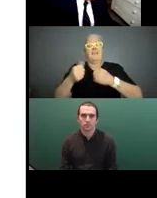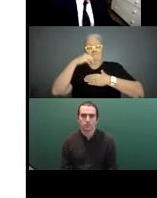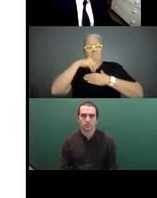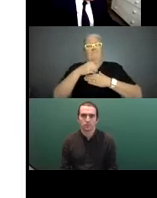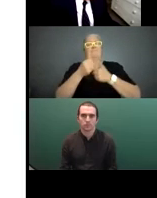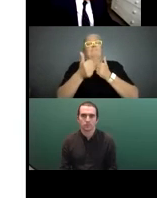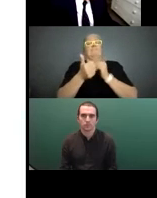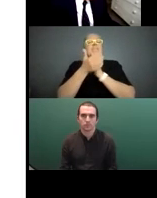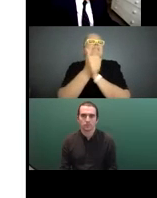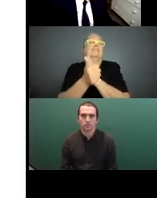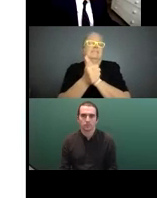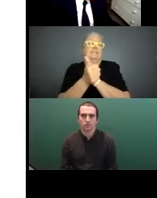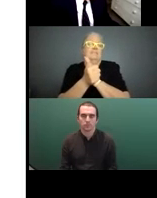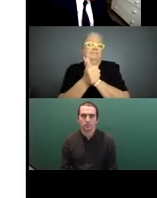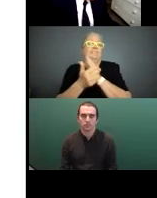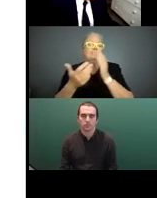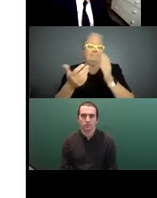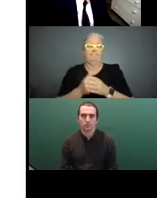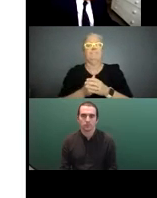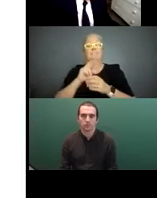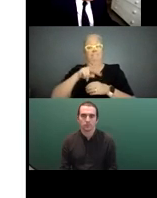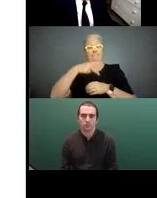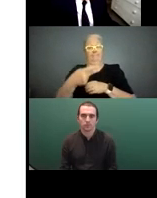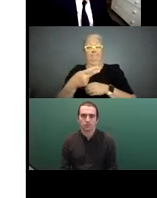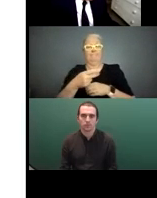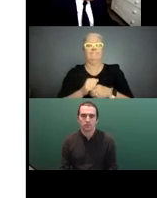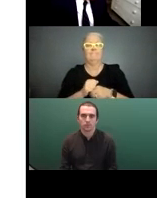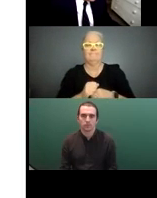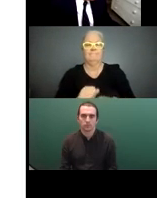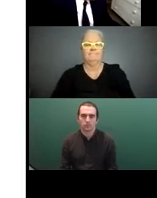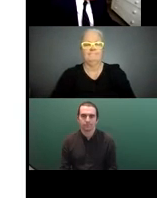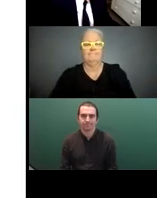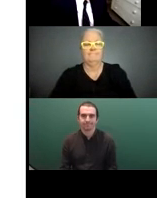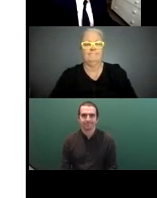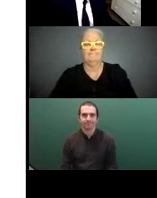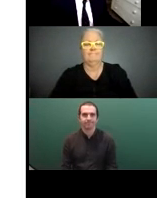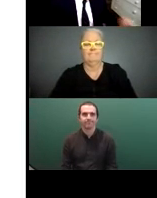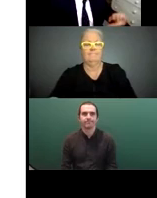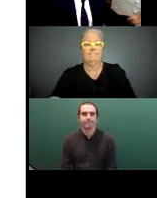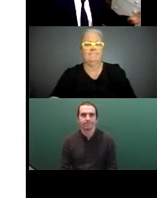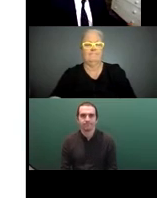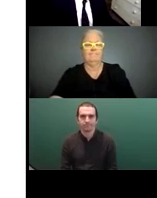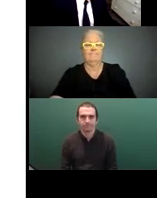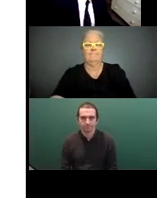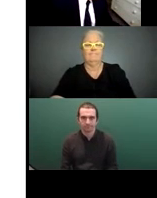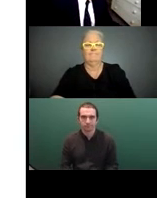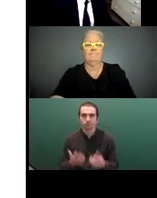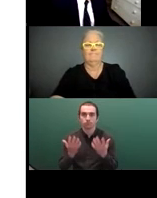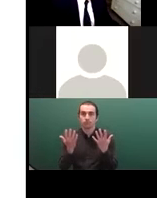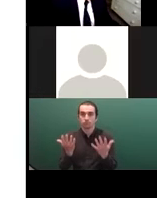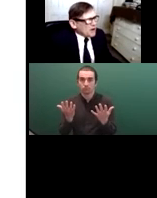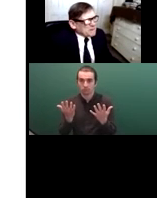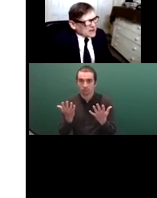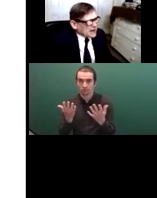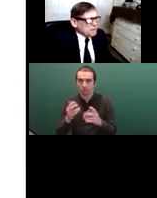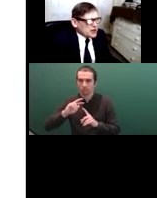Secondly, they need to be a track with the second track, which is the impairment specific track, because it's no good just talking about all disabled